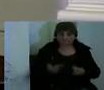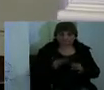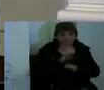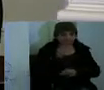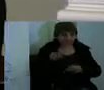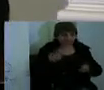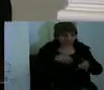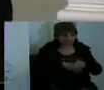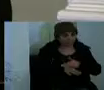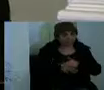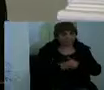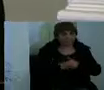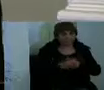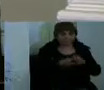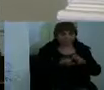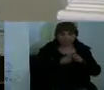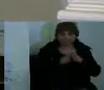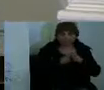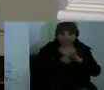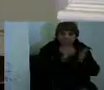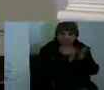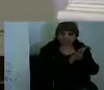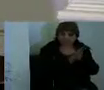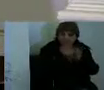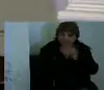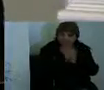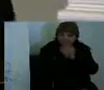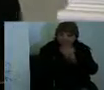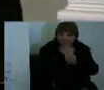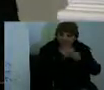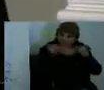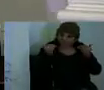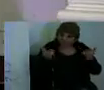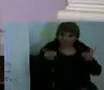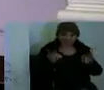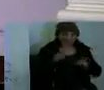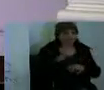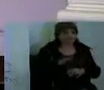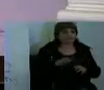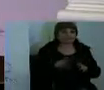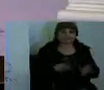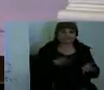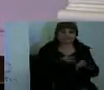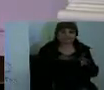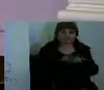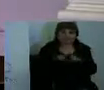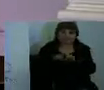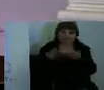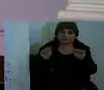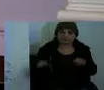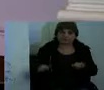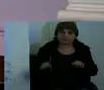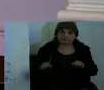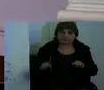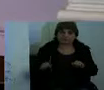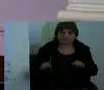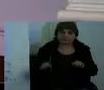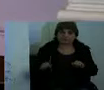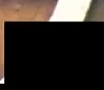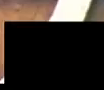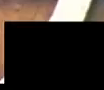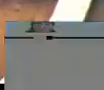to come in and get our praise and worship underway. Amen. Let's rise as we're able this morning and join in singing our opening song.